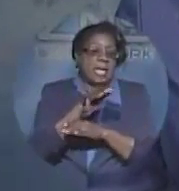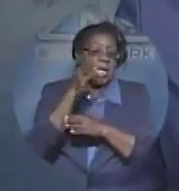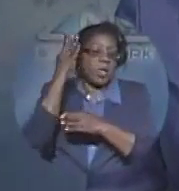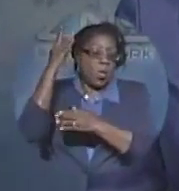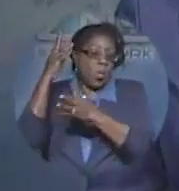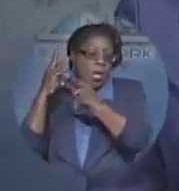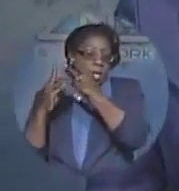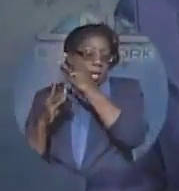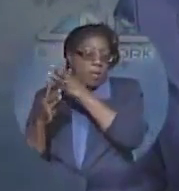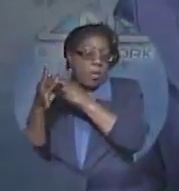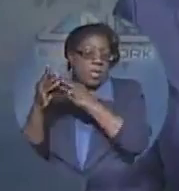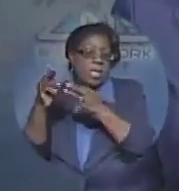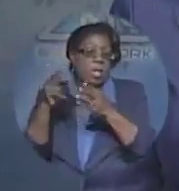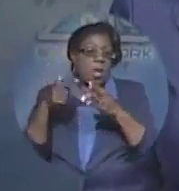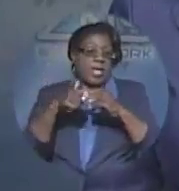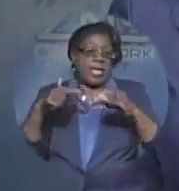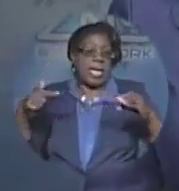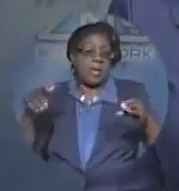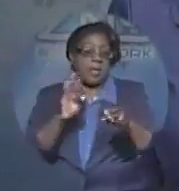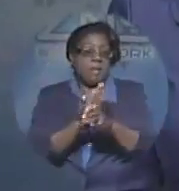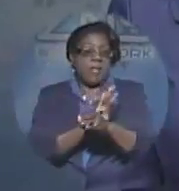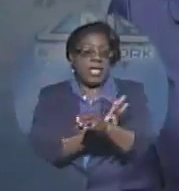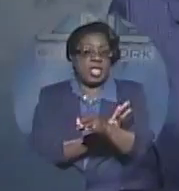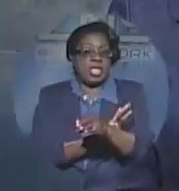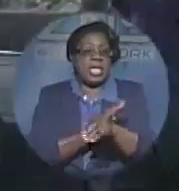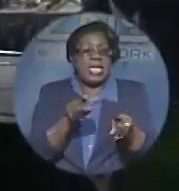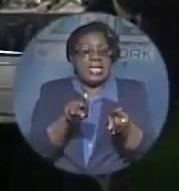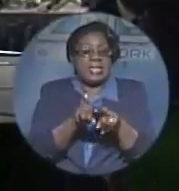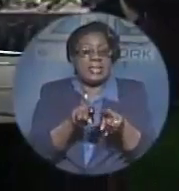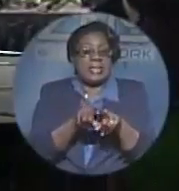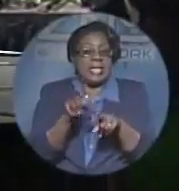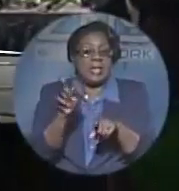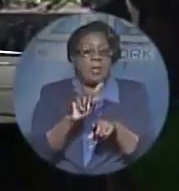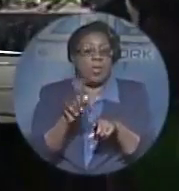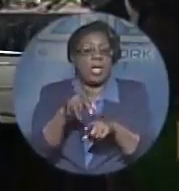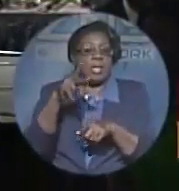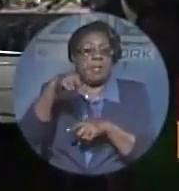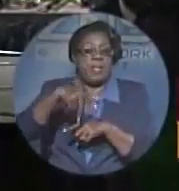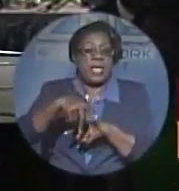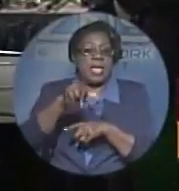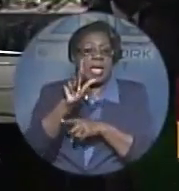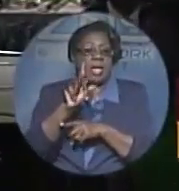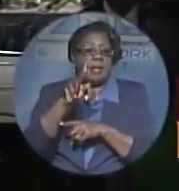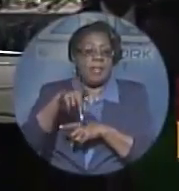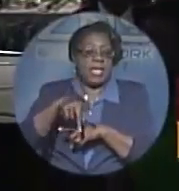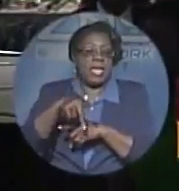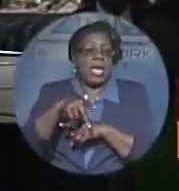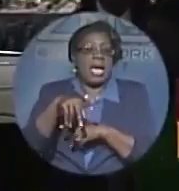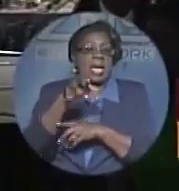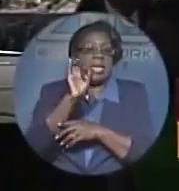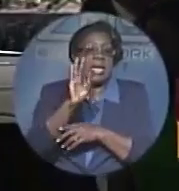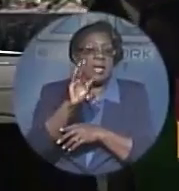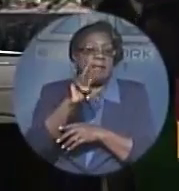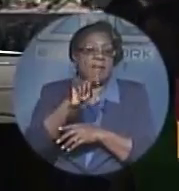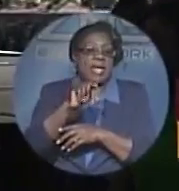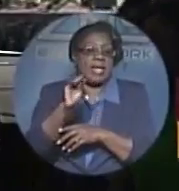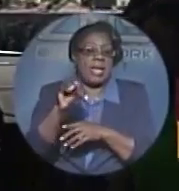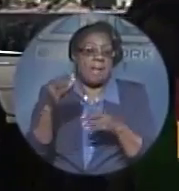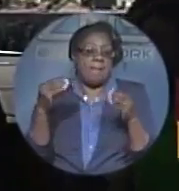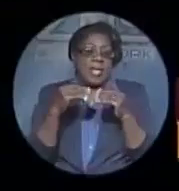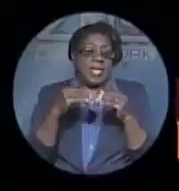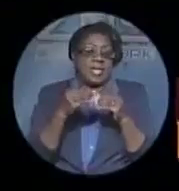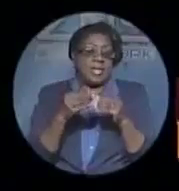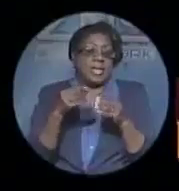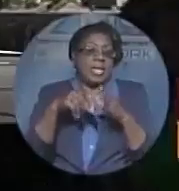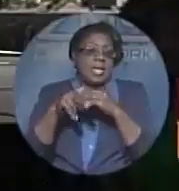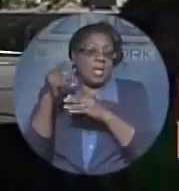Resort and Crystal Palace Casino. Like the Free National Movement and Progressive Liberal Party before it, the DNA will introduce its 38 candidates